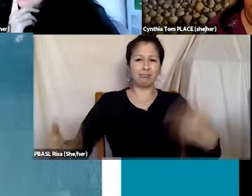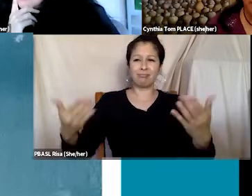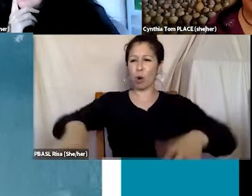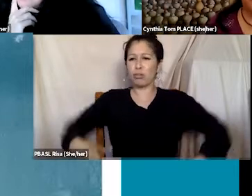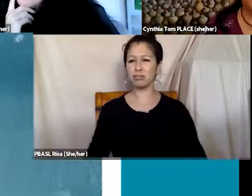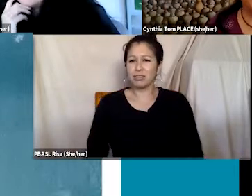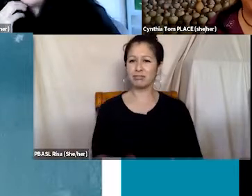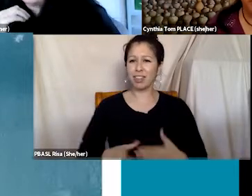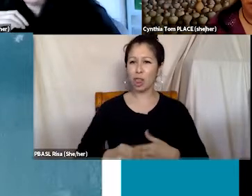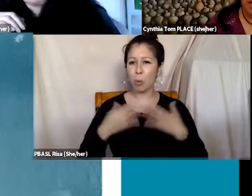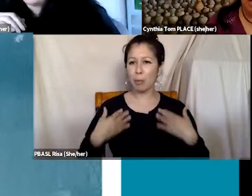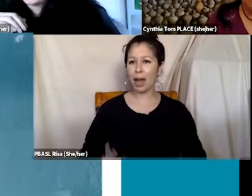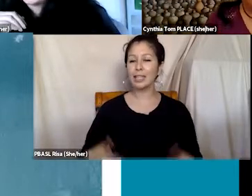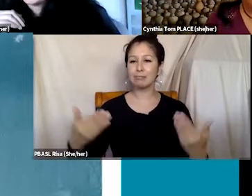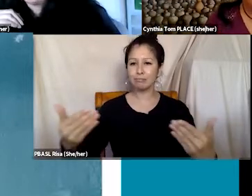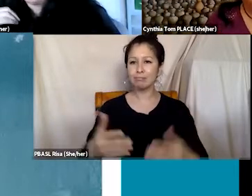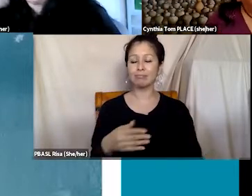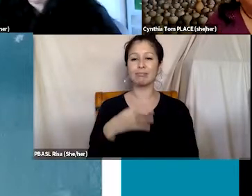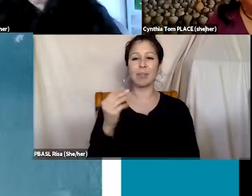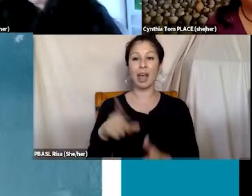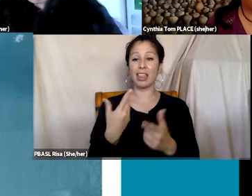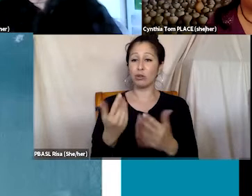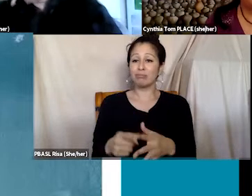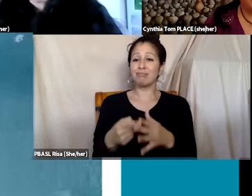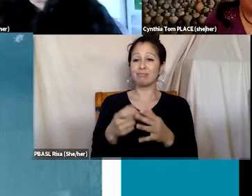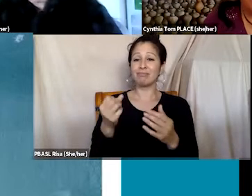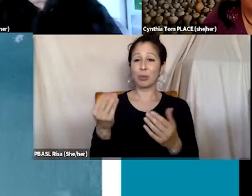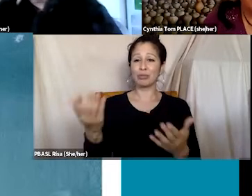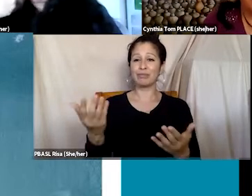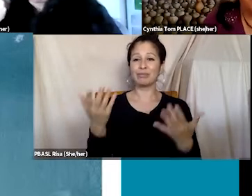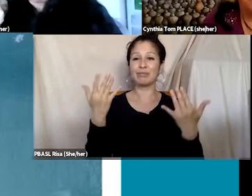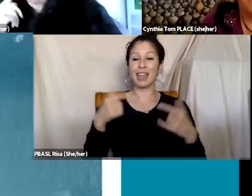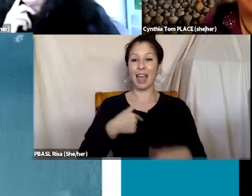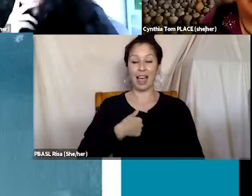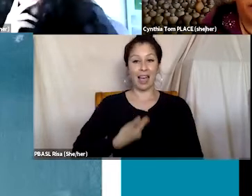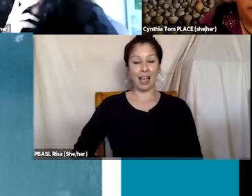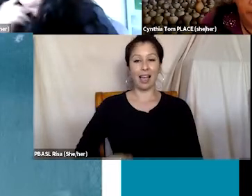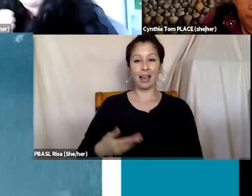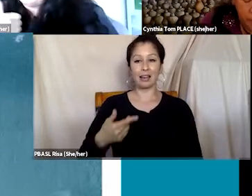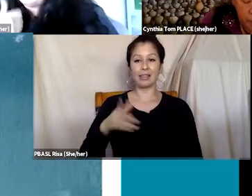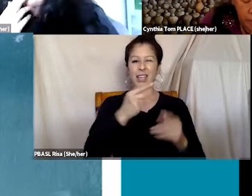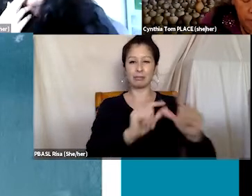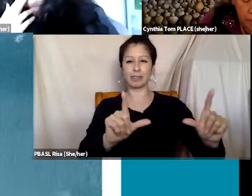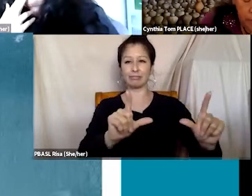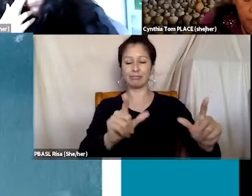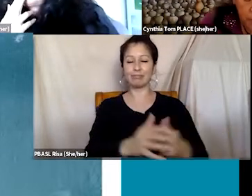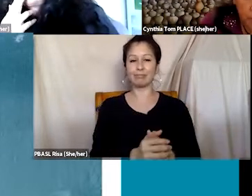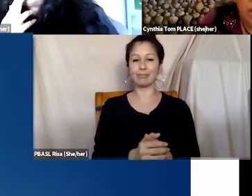bit. And then we'll start. So I am, next slide.